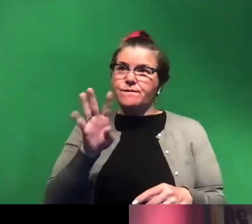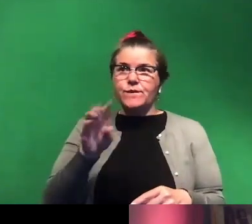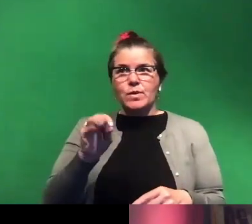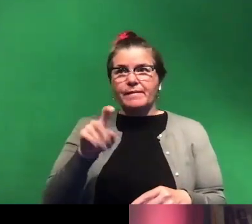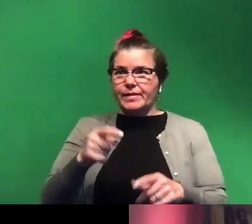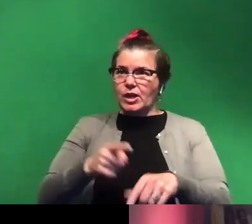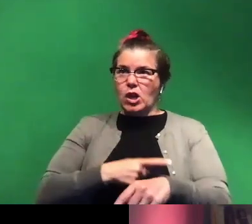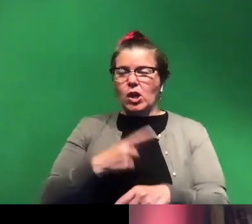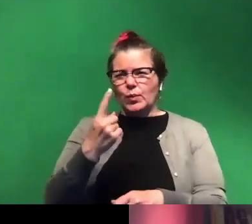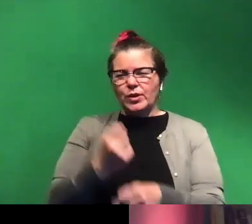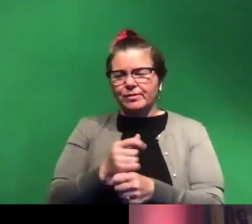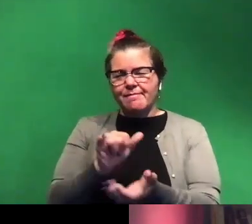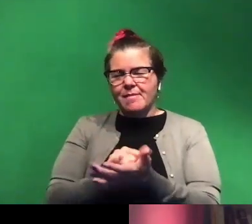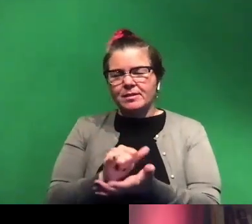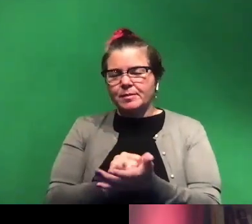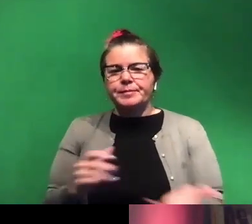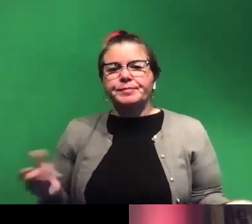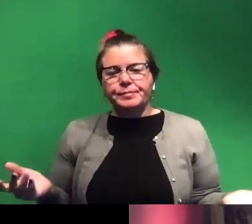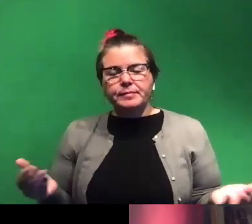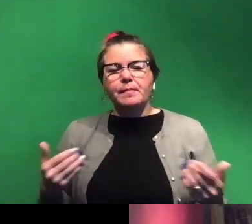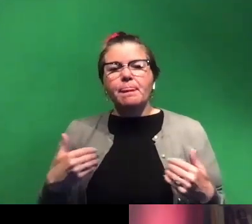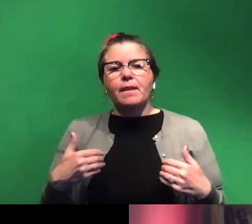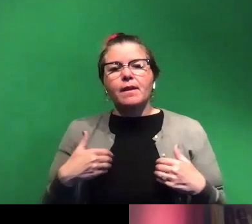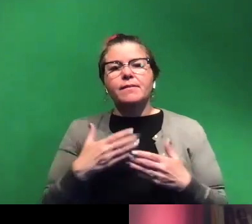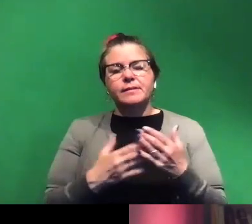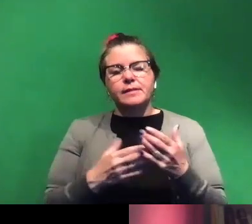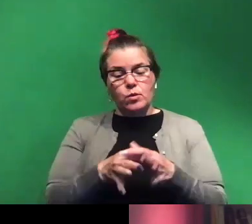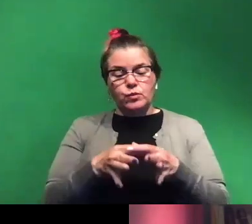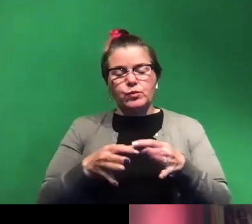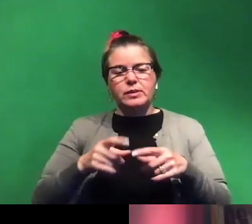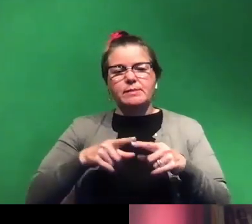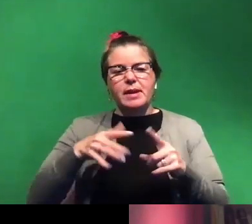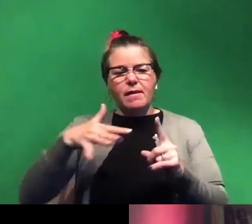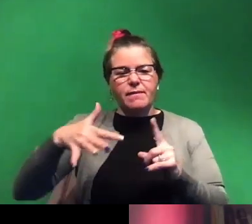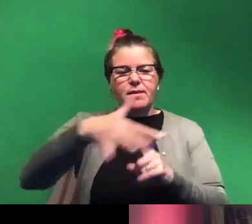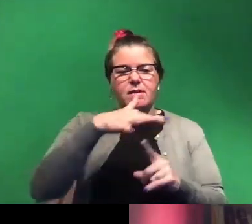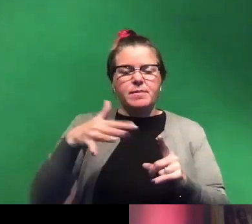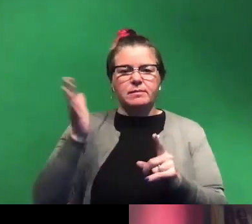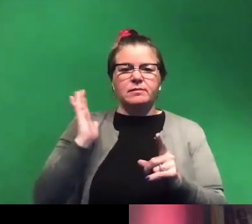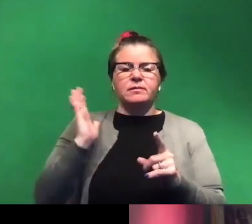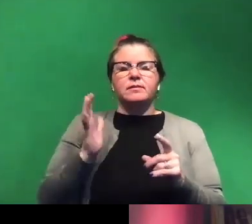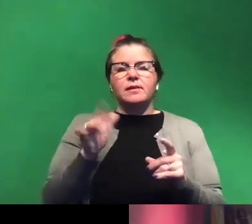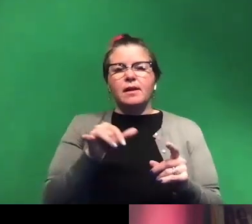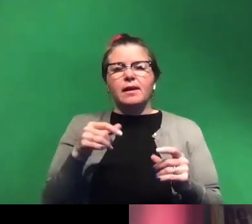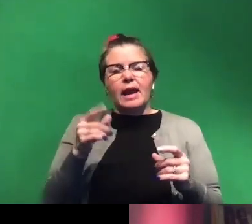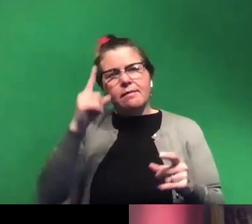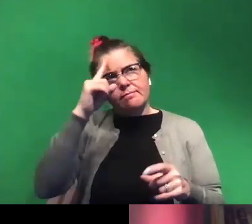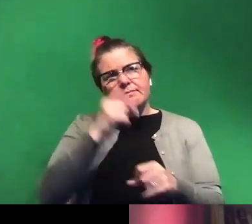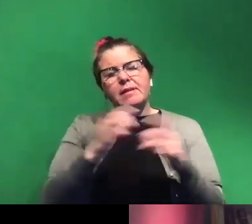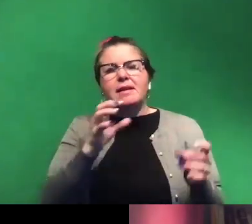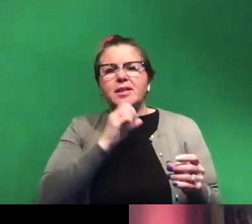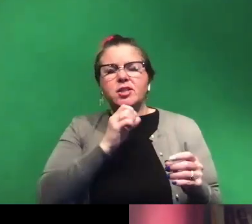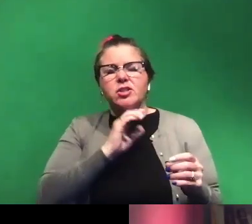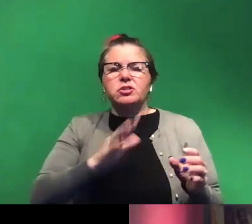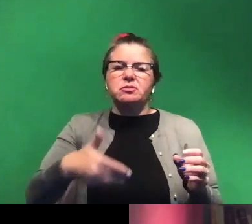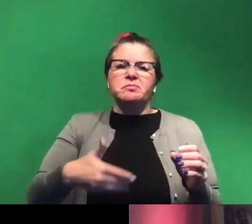year. But when we have some of those rings, depending on what that ancient environment was like, we can get an idea of how old that